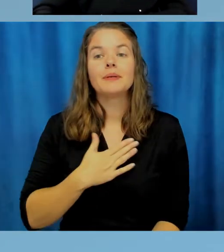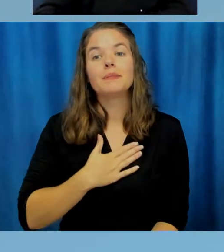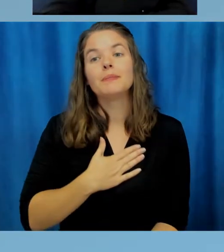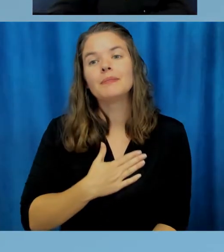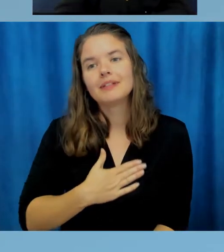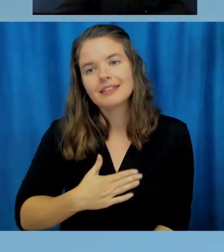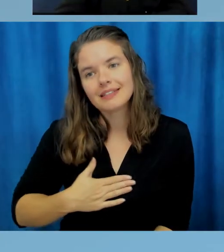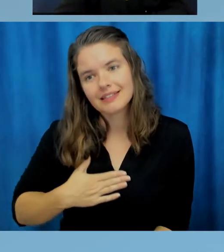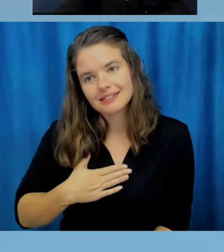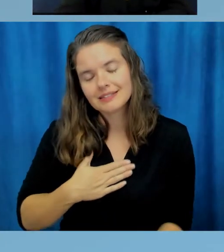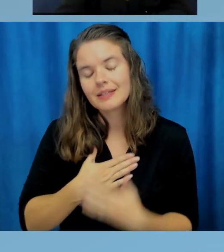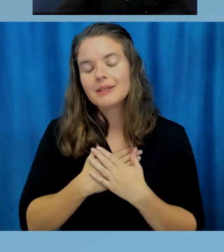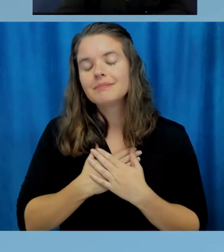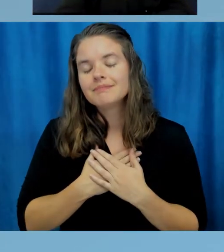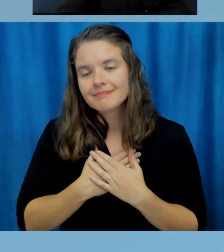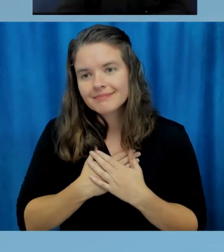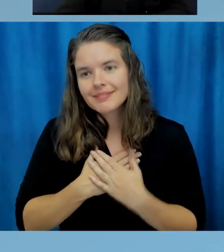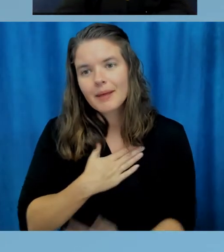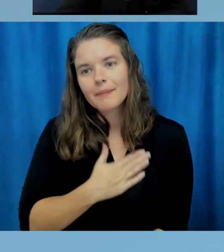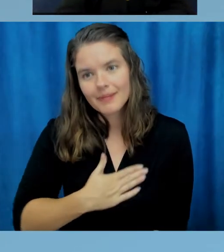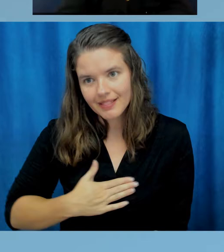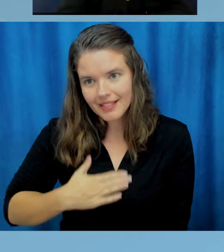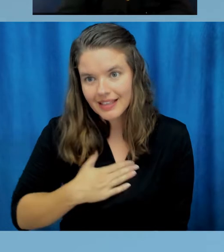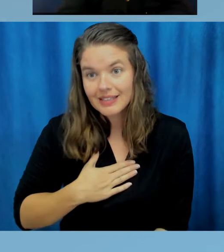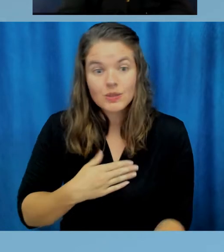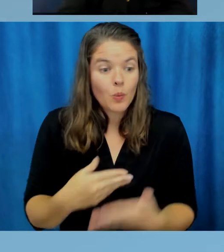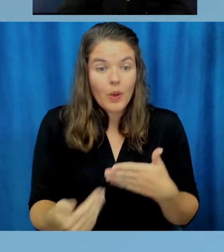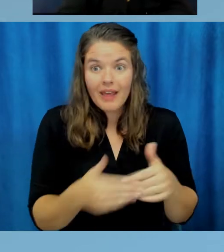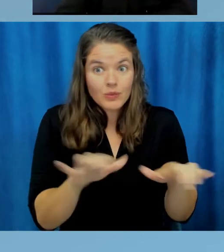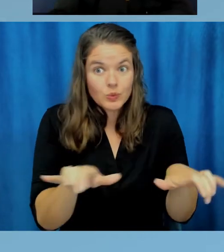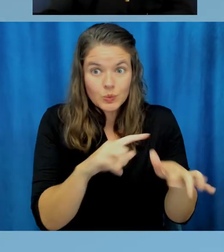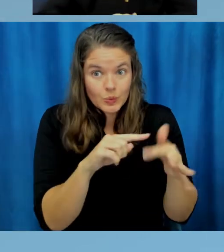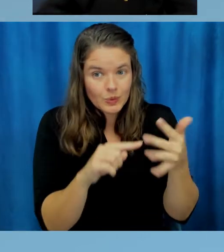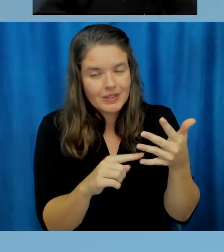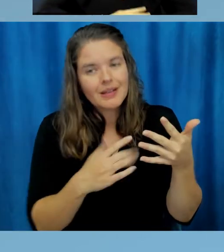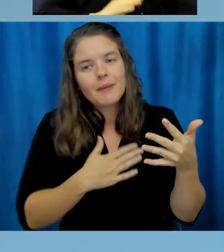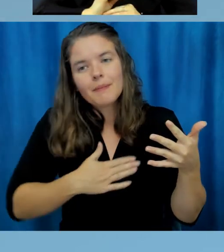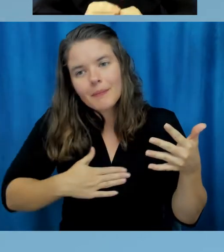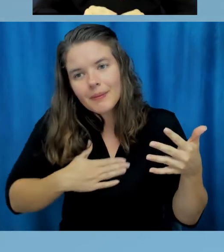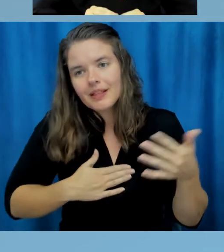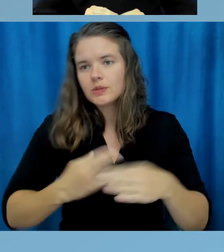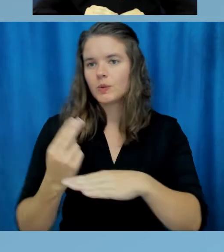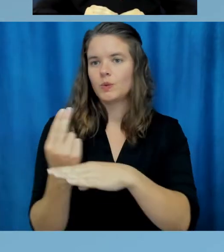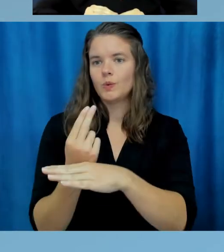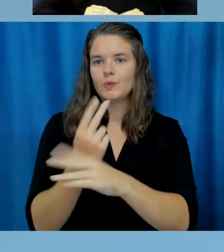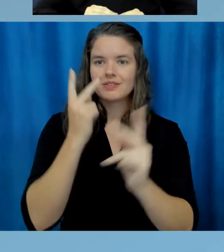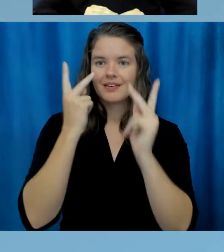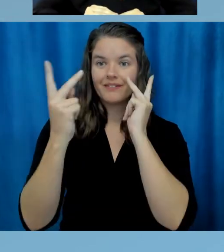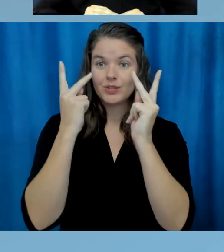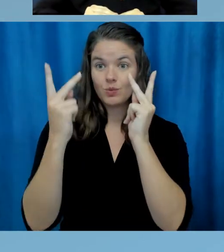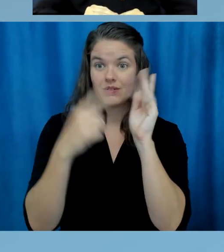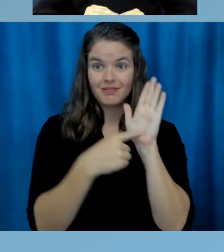Please, please, whatever you do, please use visuals